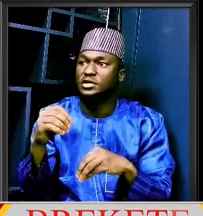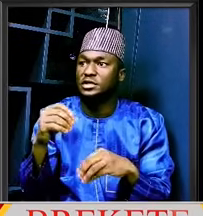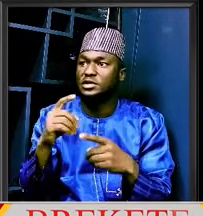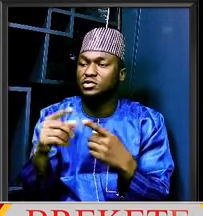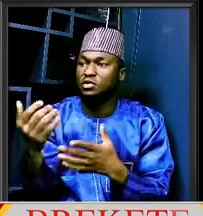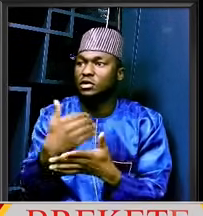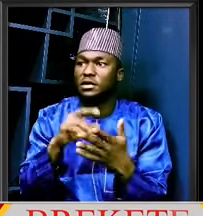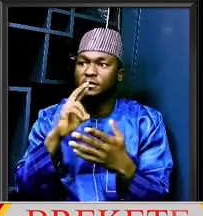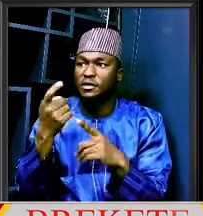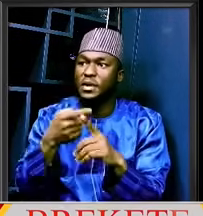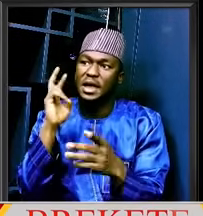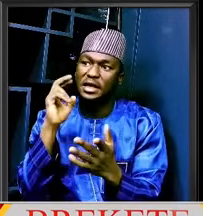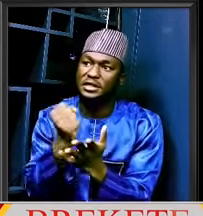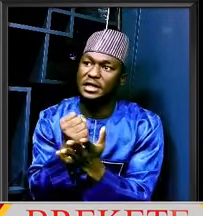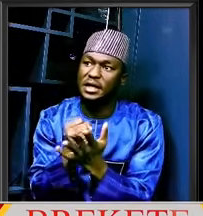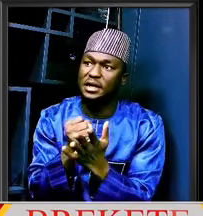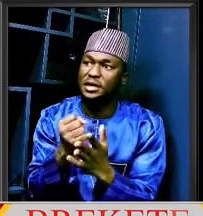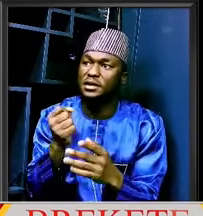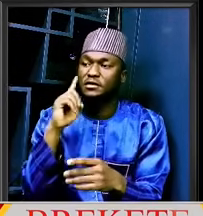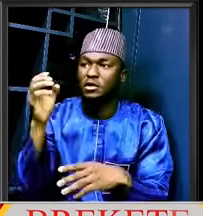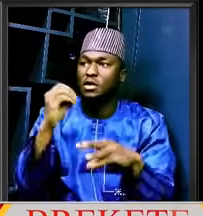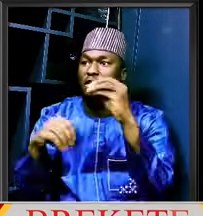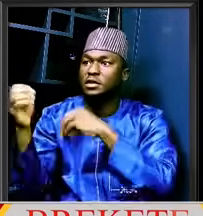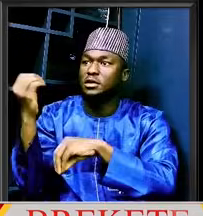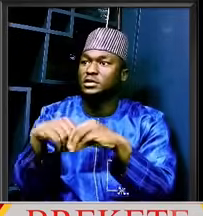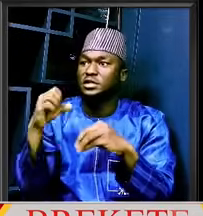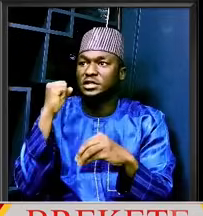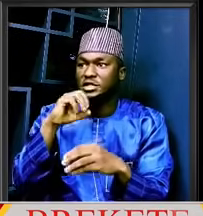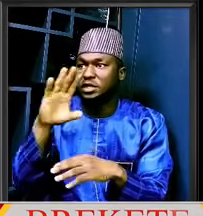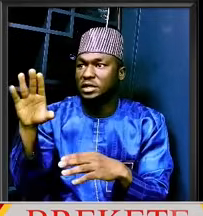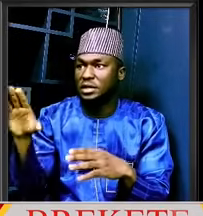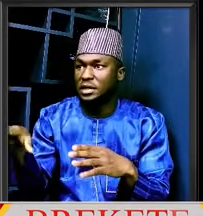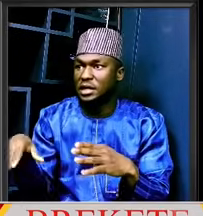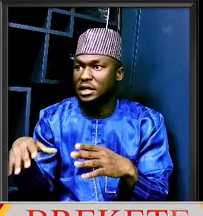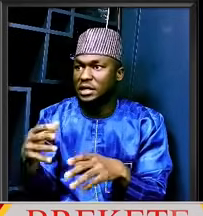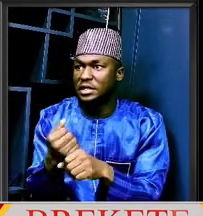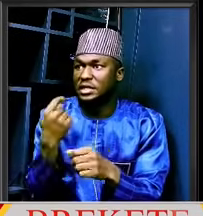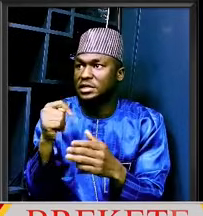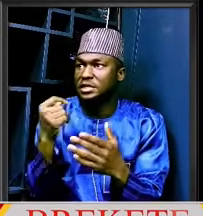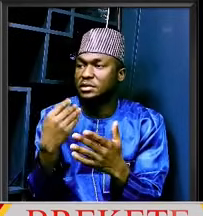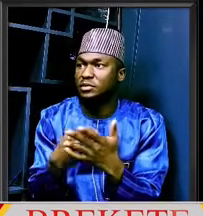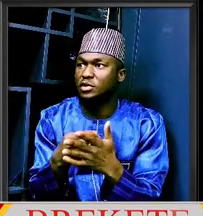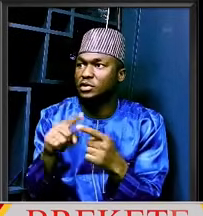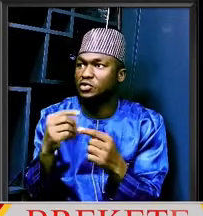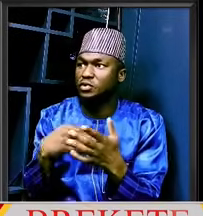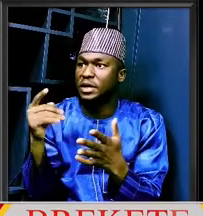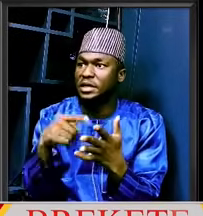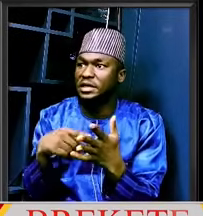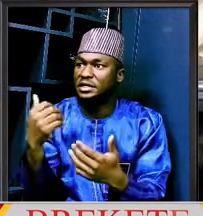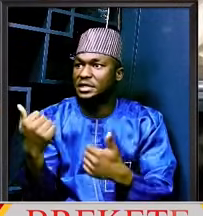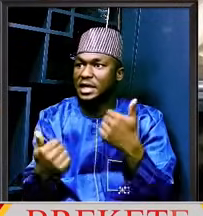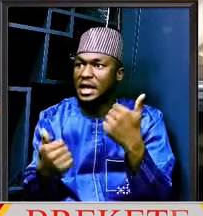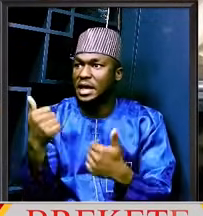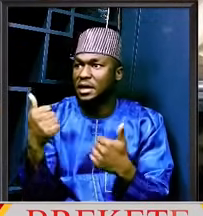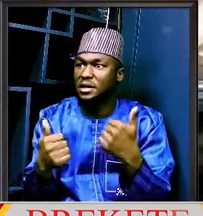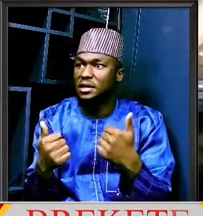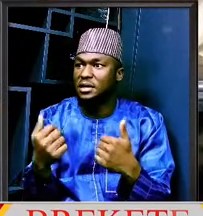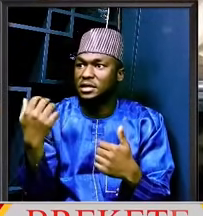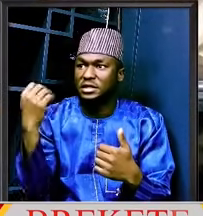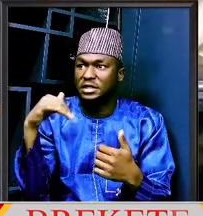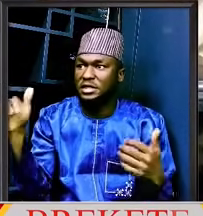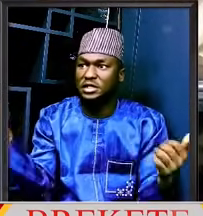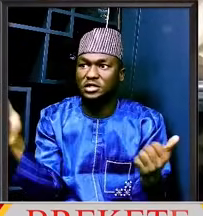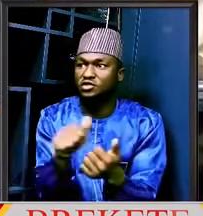at source every month? For contribution, she can't come out the money or buy this moto. They butcher the